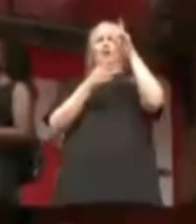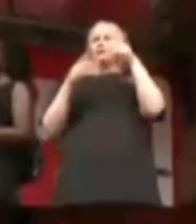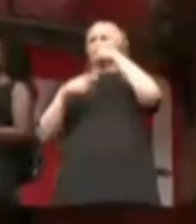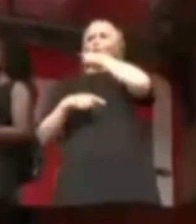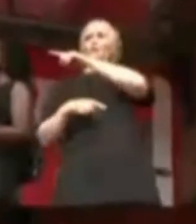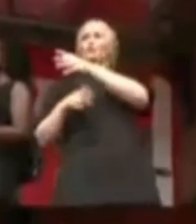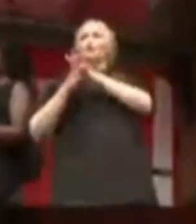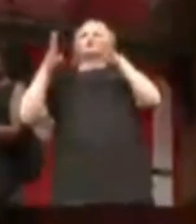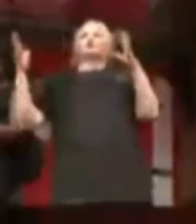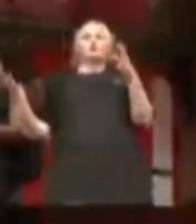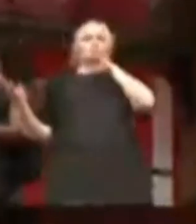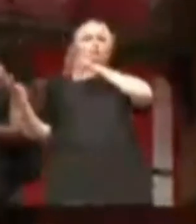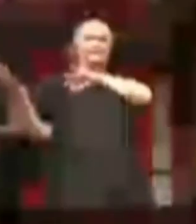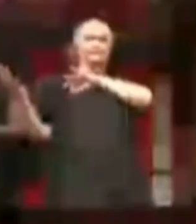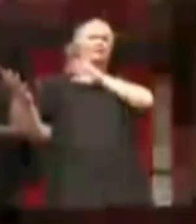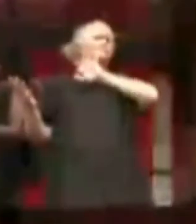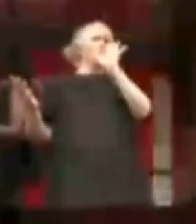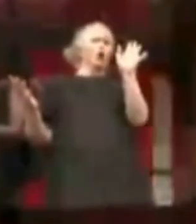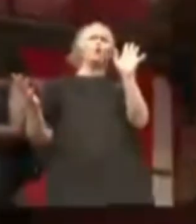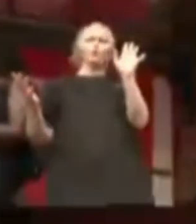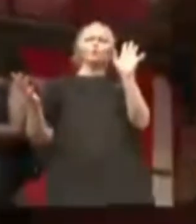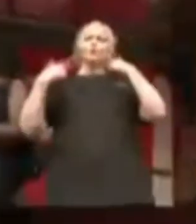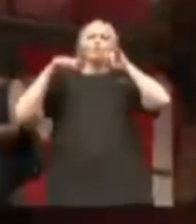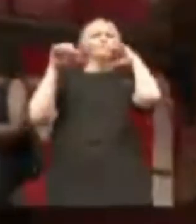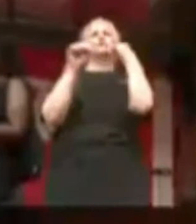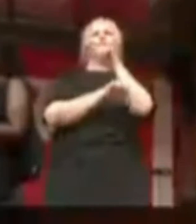will not be doing it.